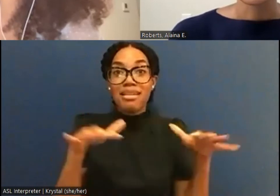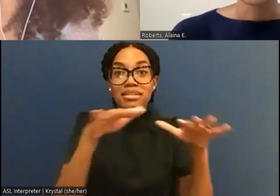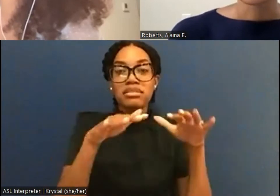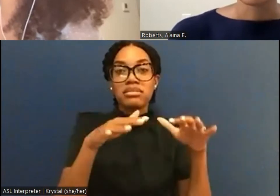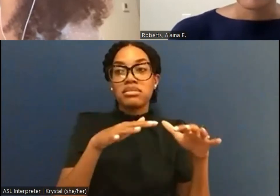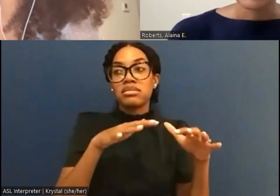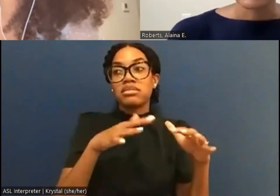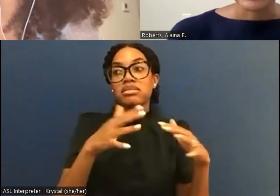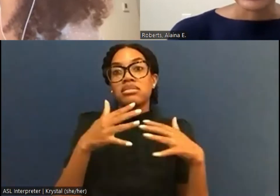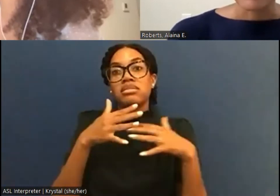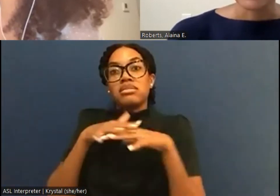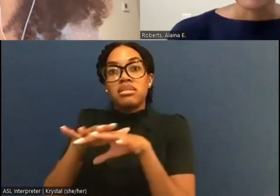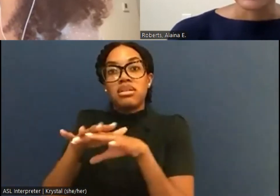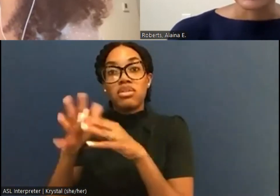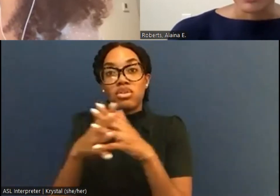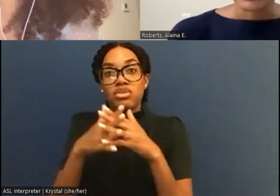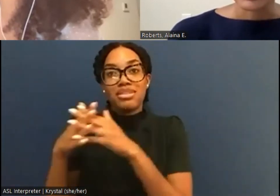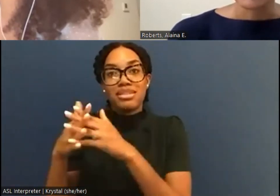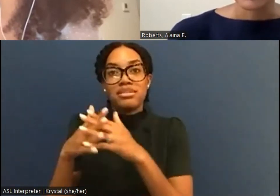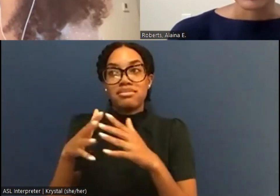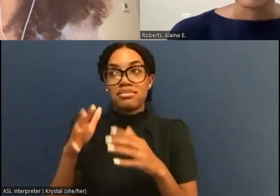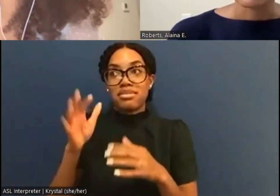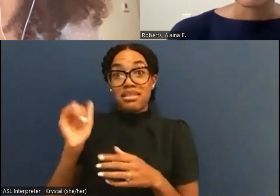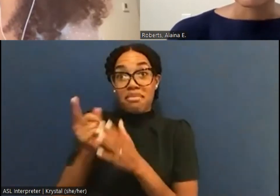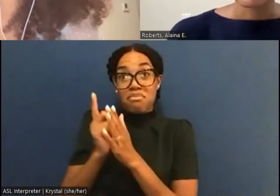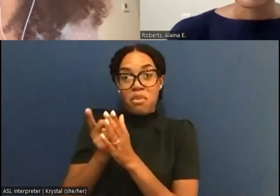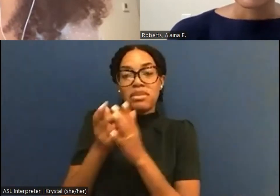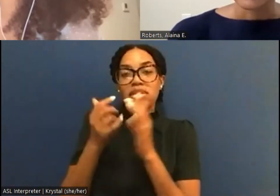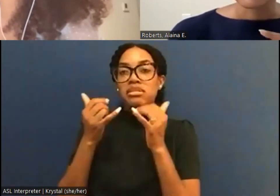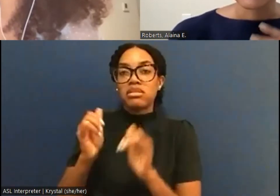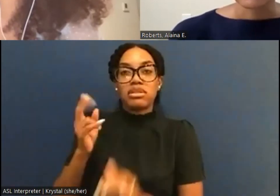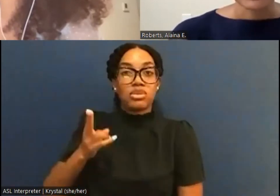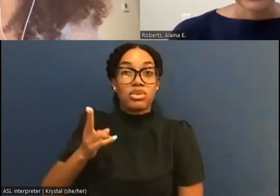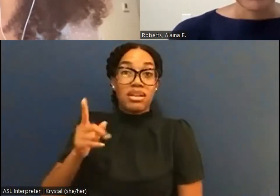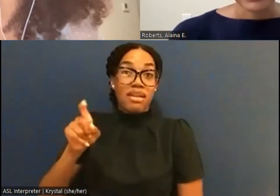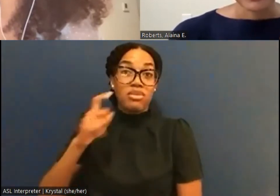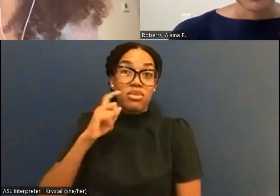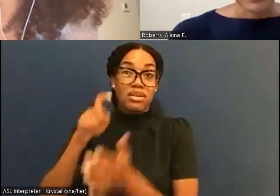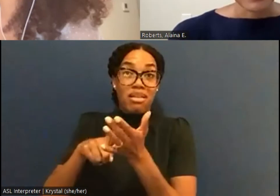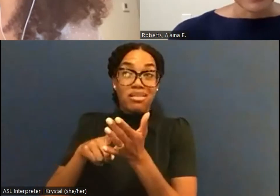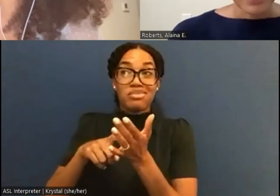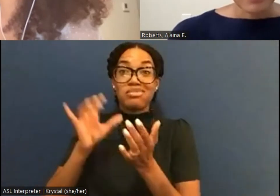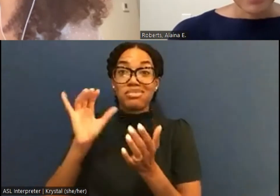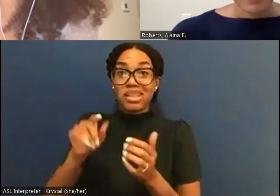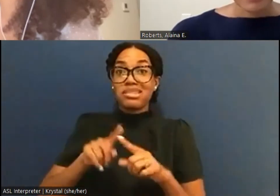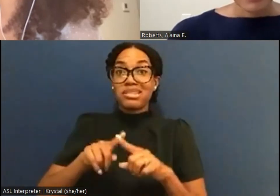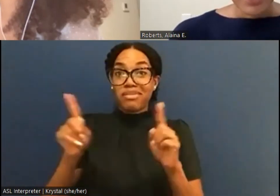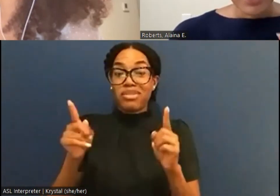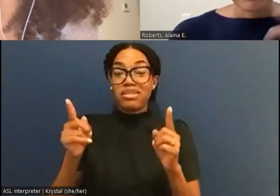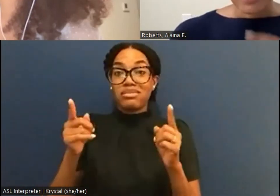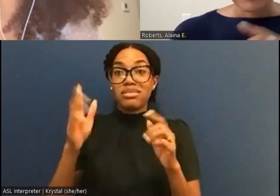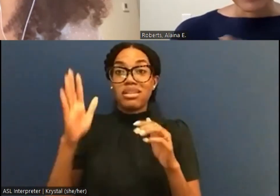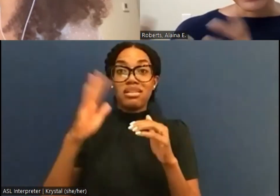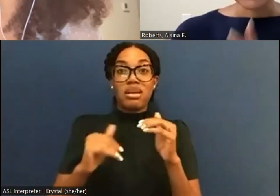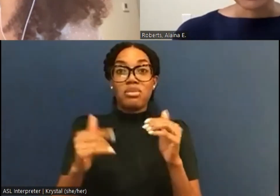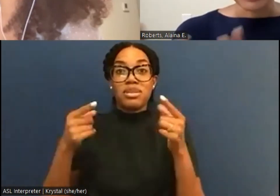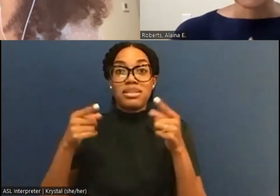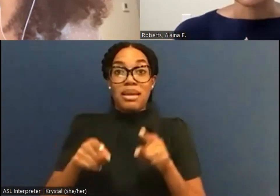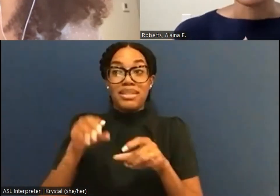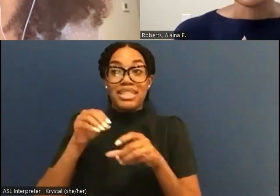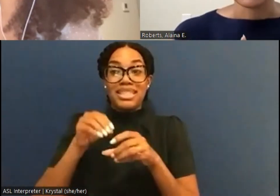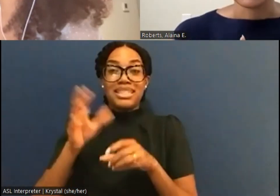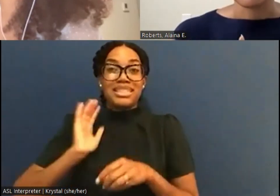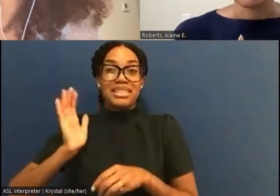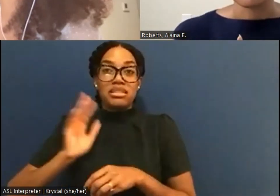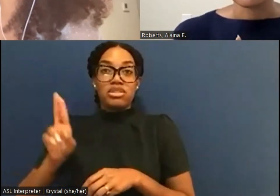it's a historical moment that we have to acknowledge as different from what's happening in the United States and as part of a